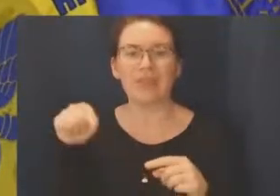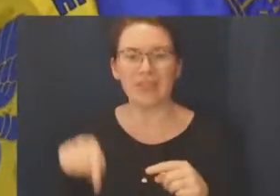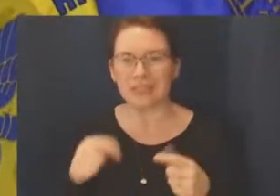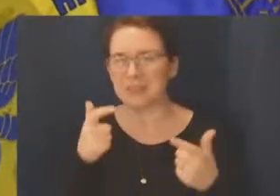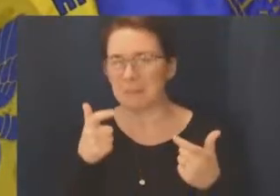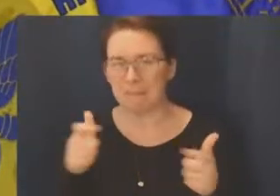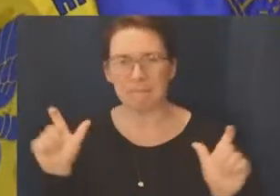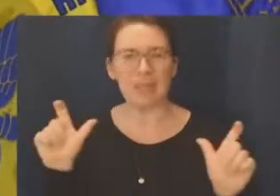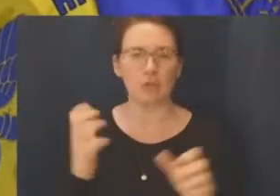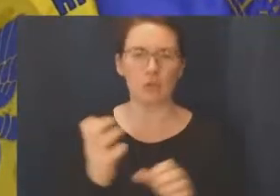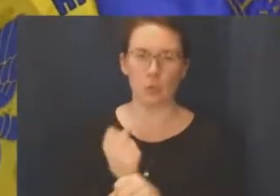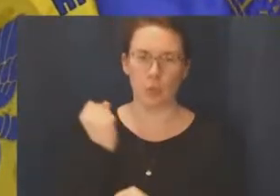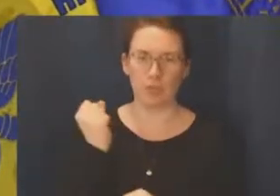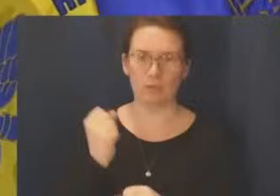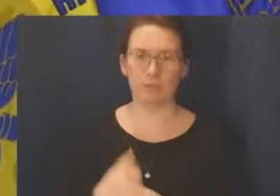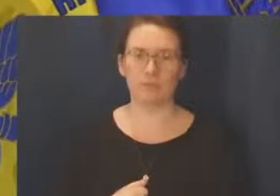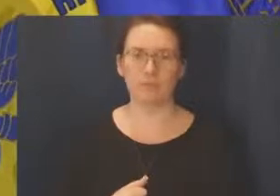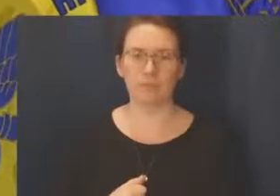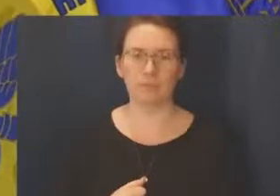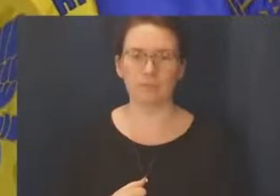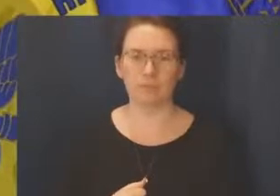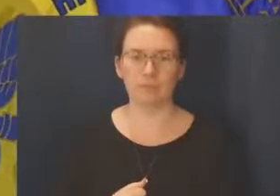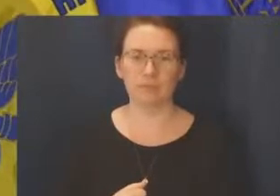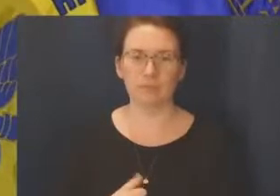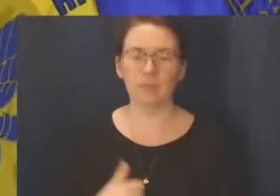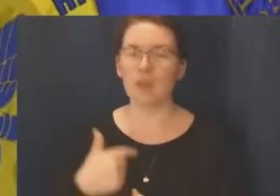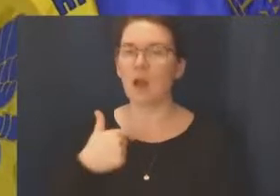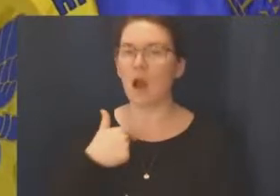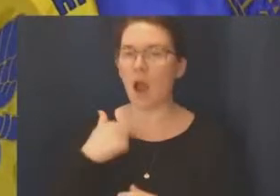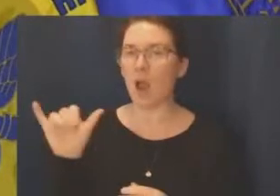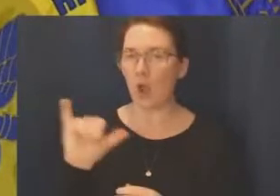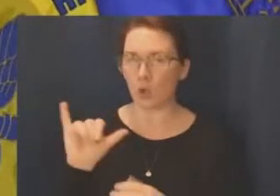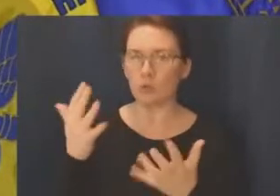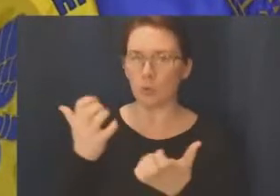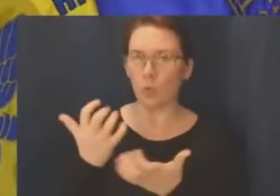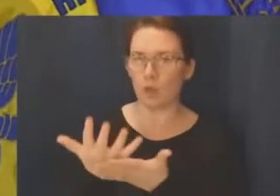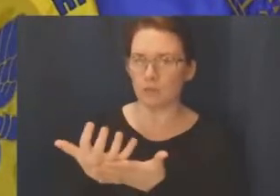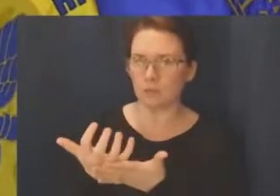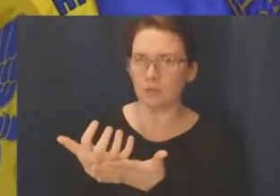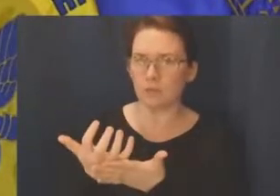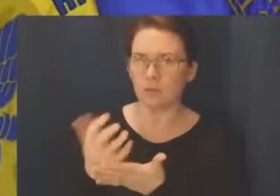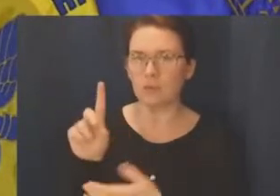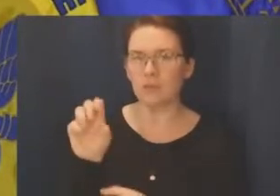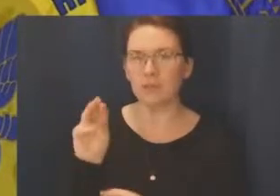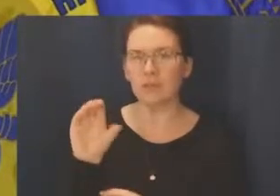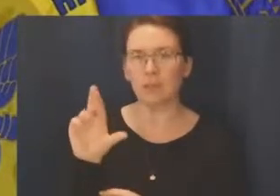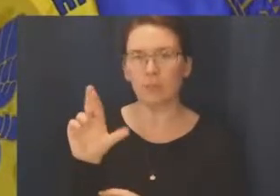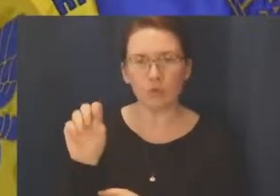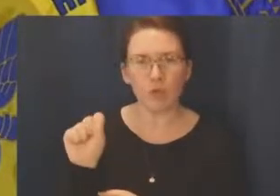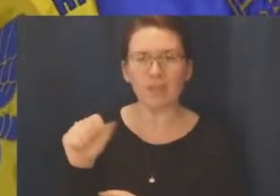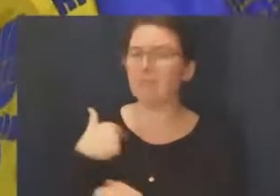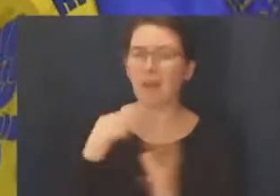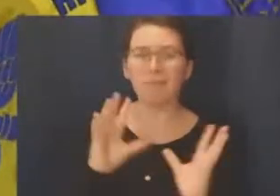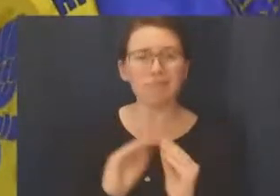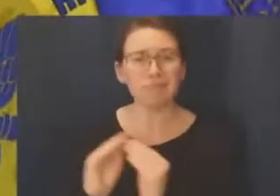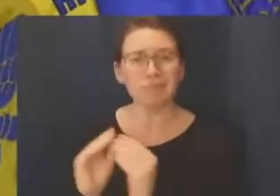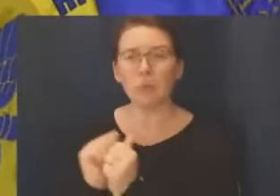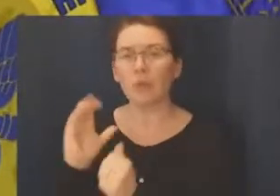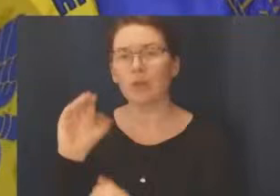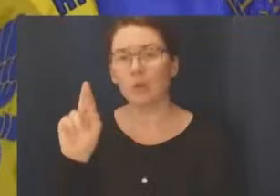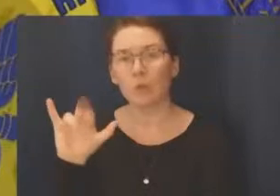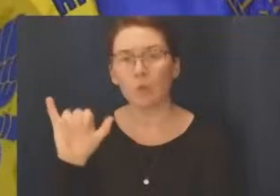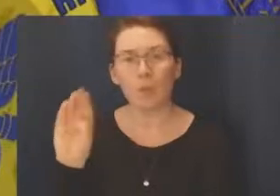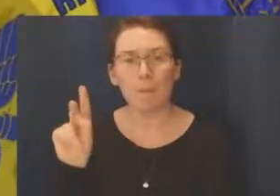And I have a plea also, quite candidly, for Democrats. I've met with Cory Booker. I've met with a lot of people that care about this